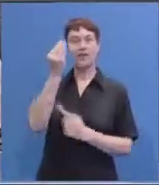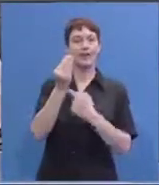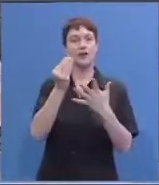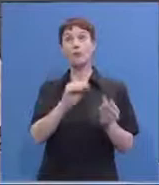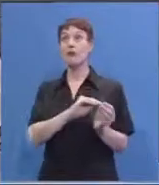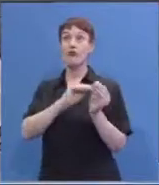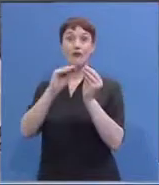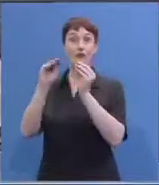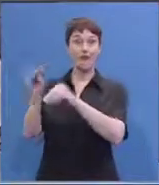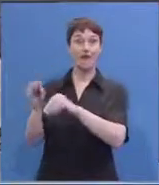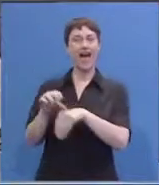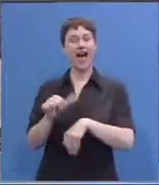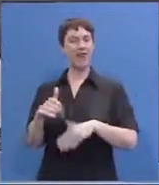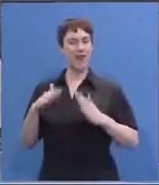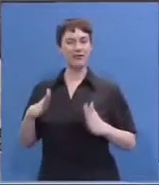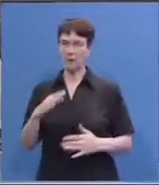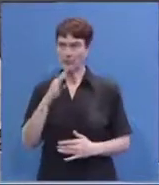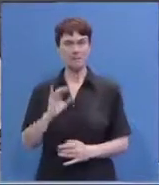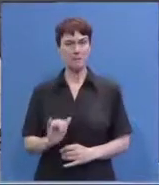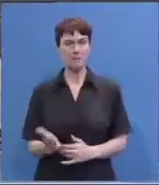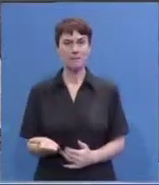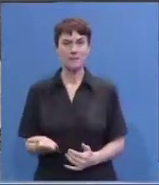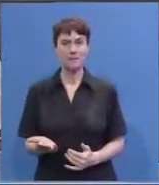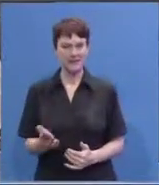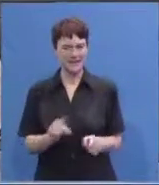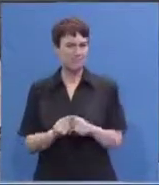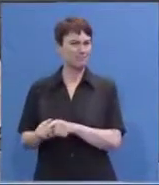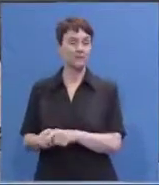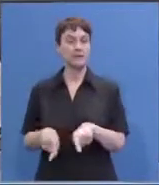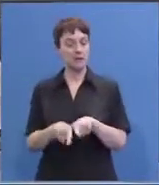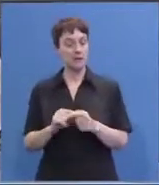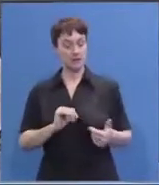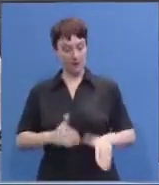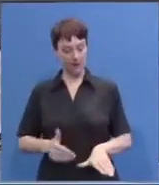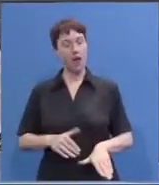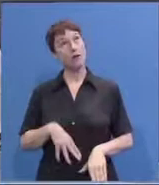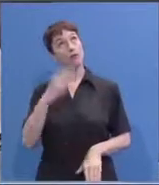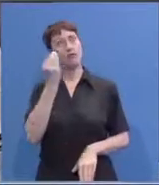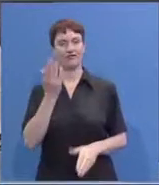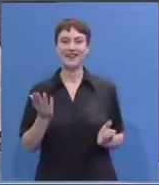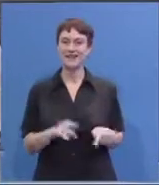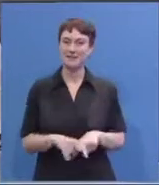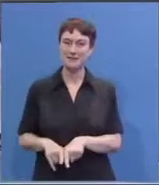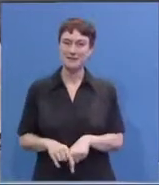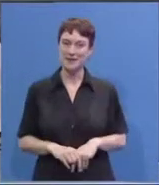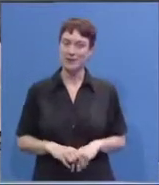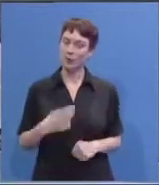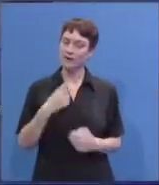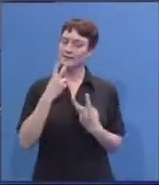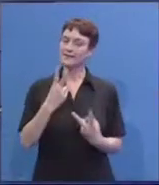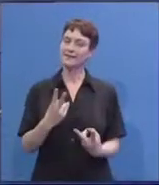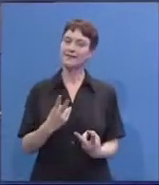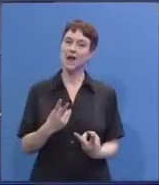there's wailing. But of course, it's moving from one stage of existence into another stage of existence. In a similar manner, we look at death not at the